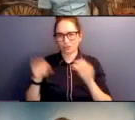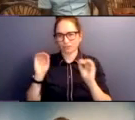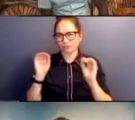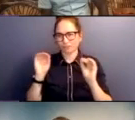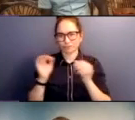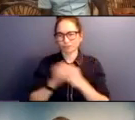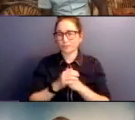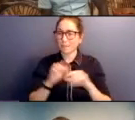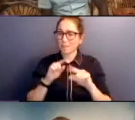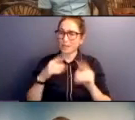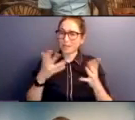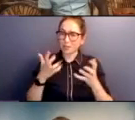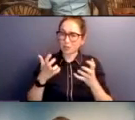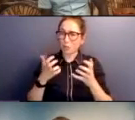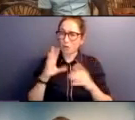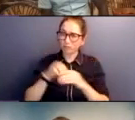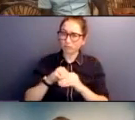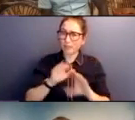but he wanted to be a part of the band.